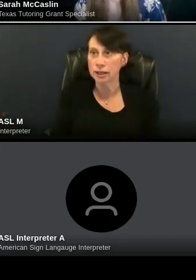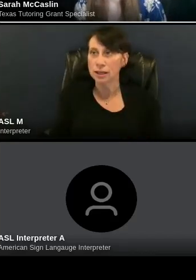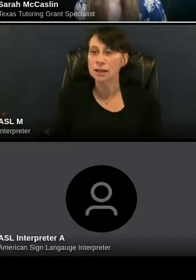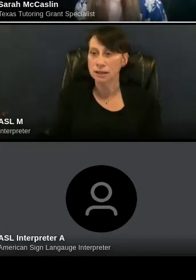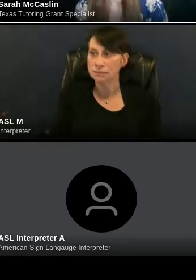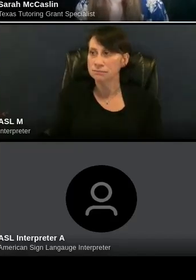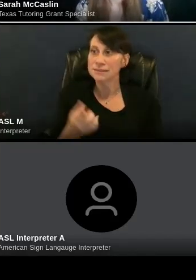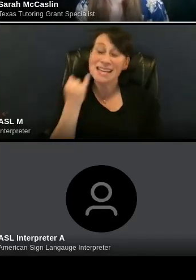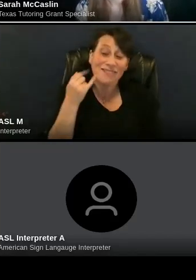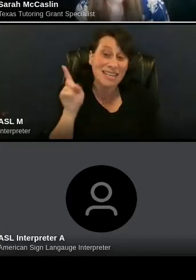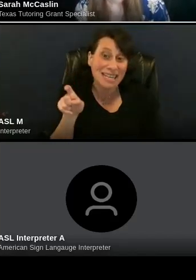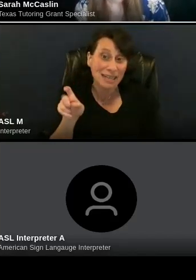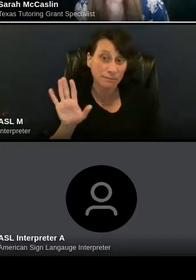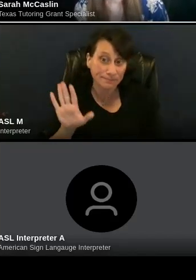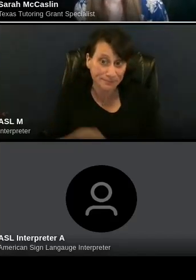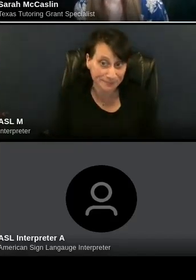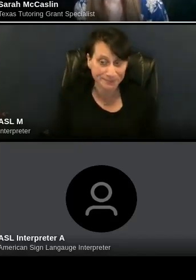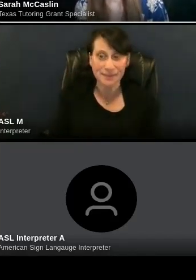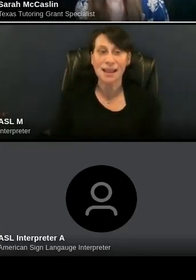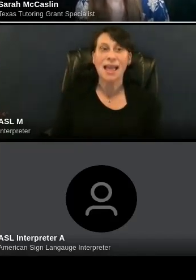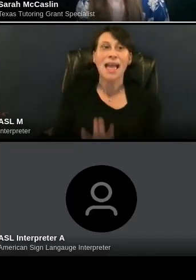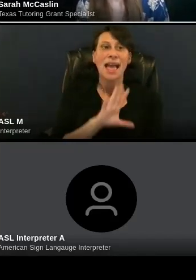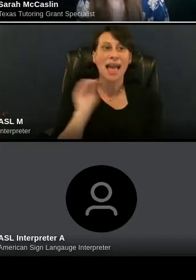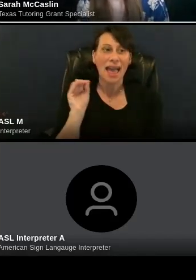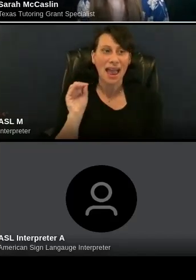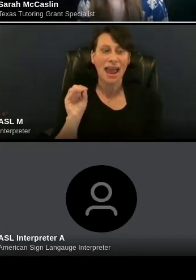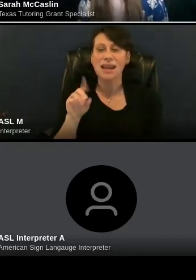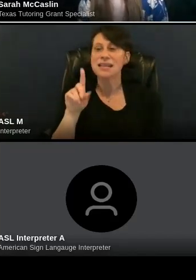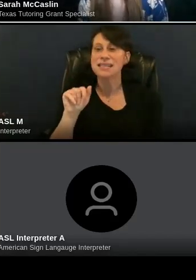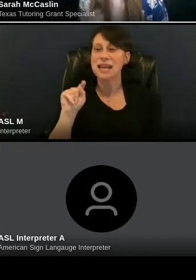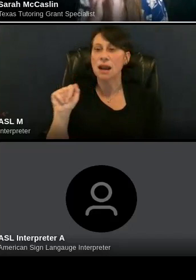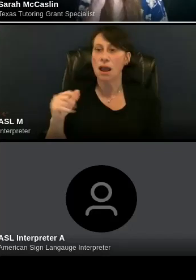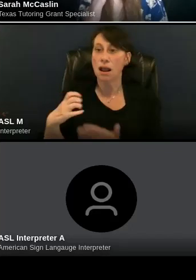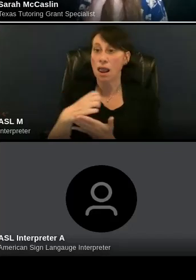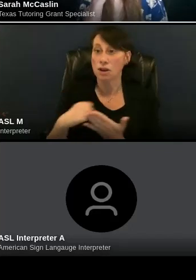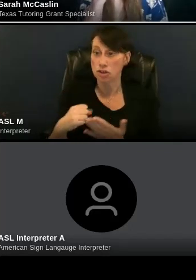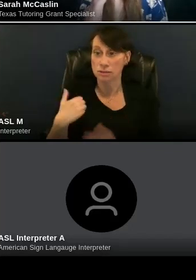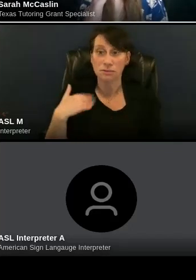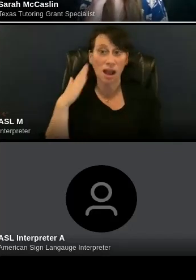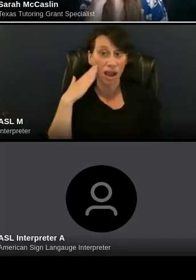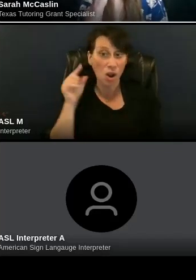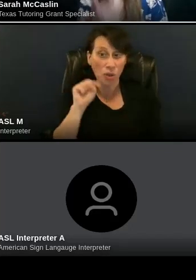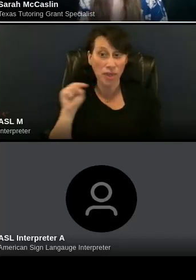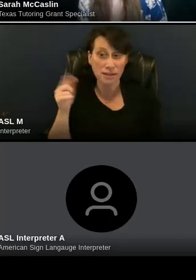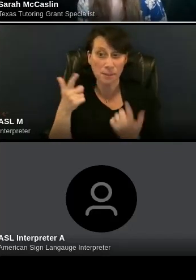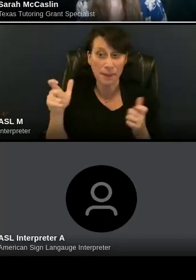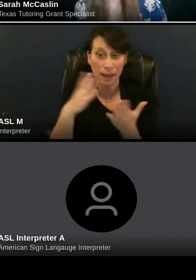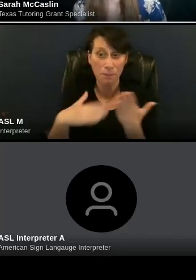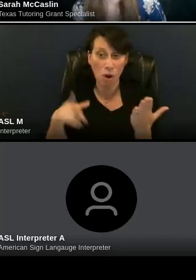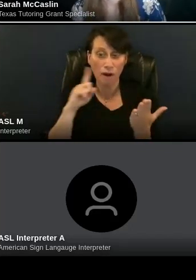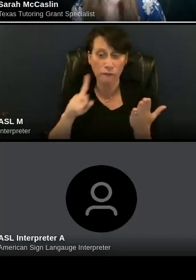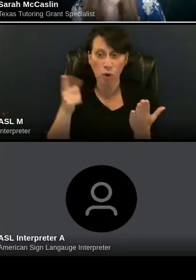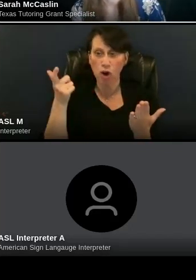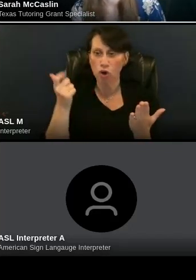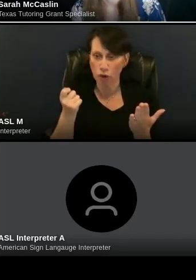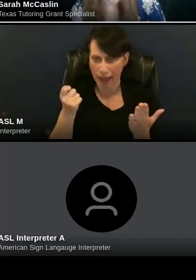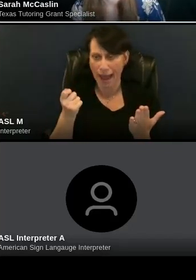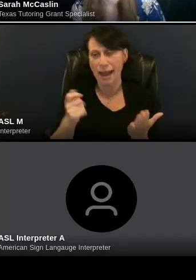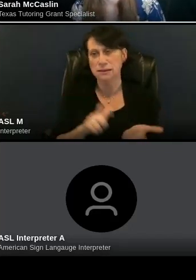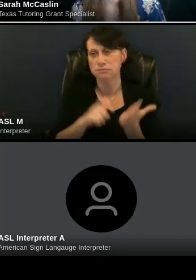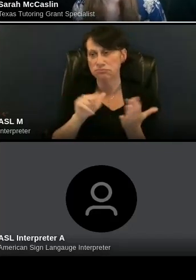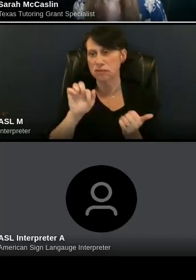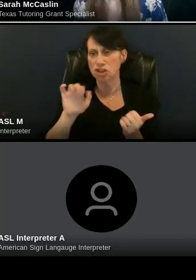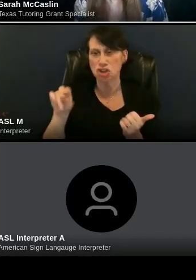if needed. And then data collection. I know this is a big piece of grant assurances. It's always a